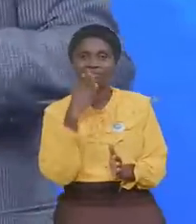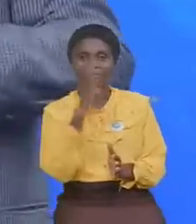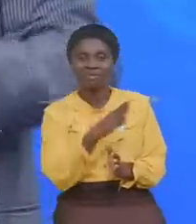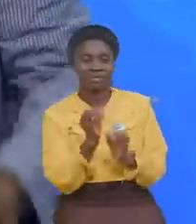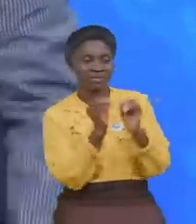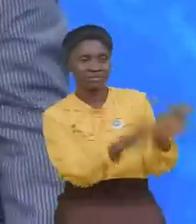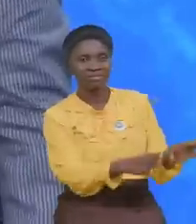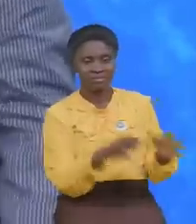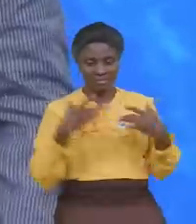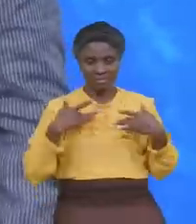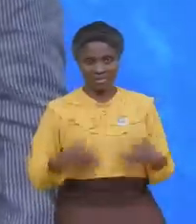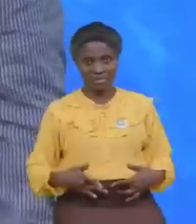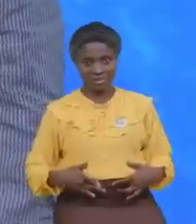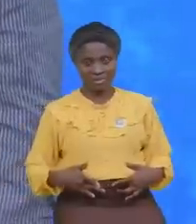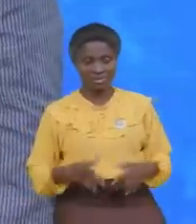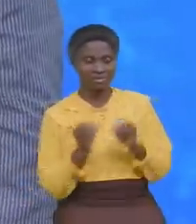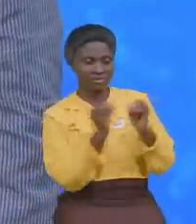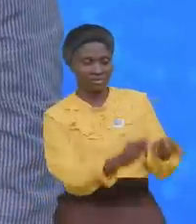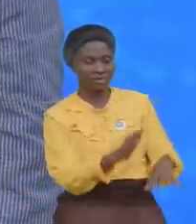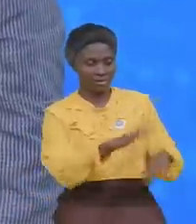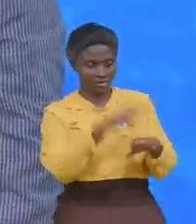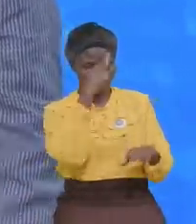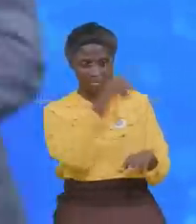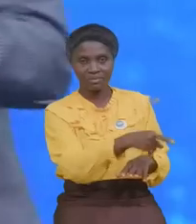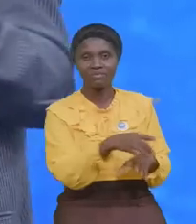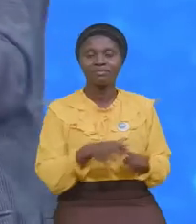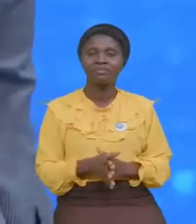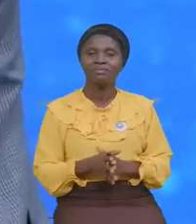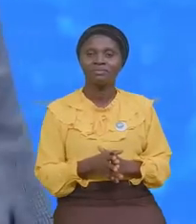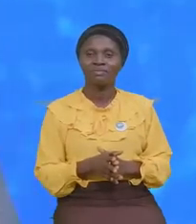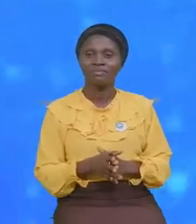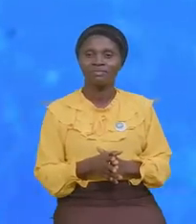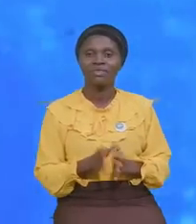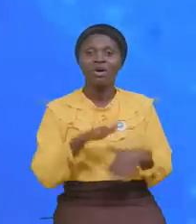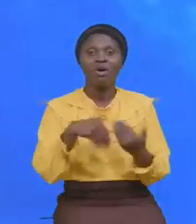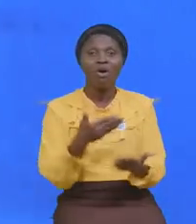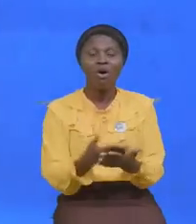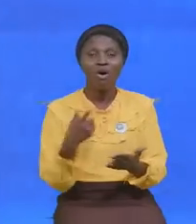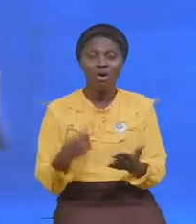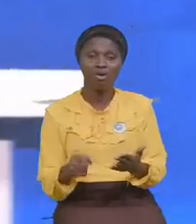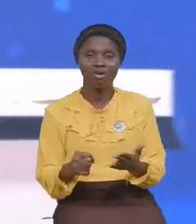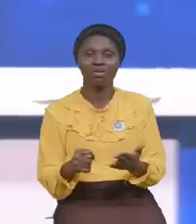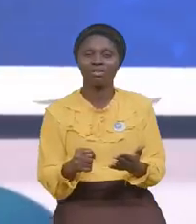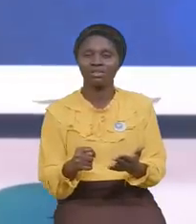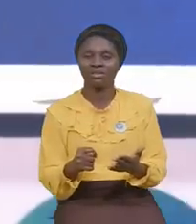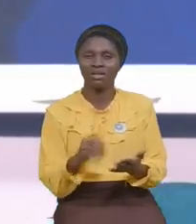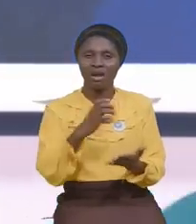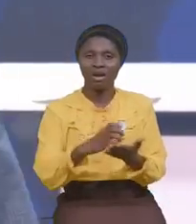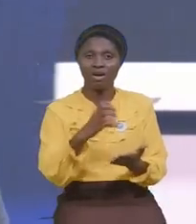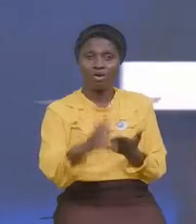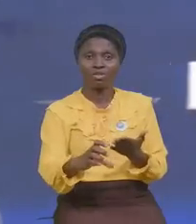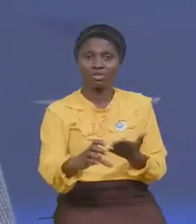Discouragement, he himself dropped on him. And all the consequence of being a bad man